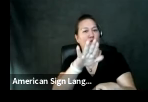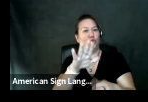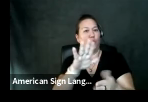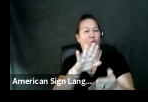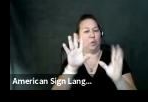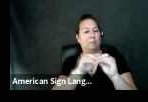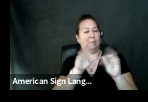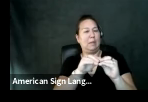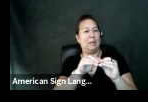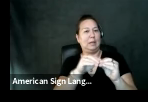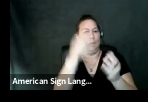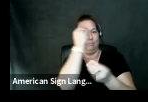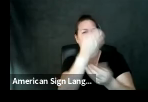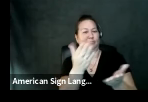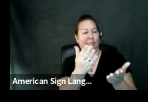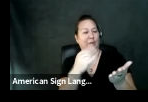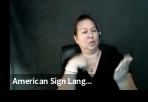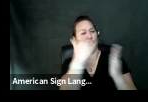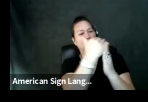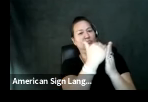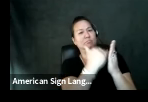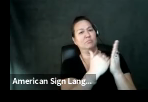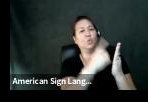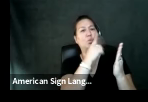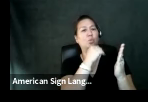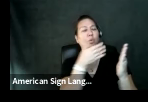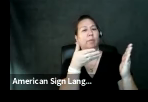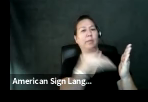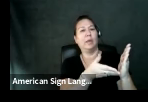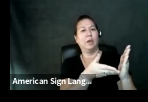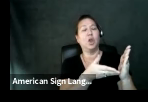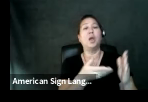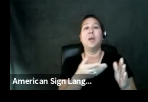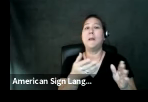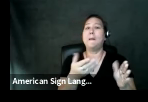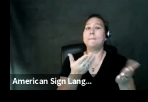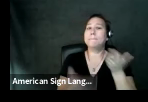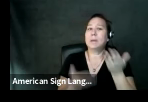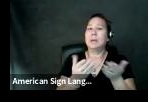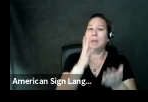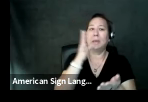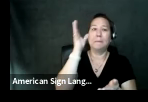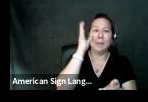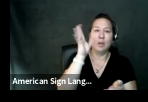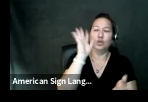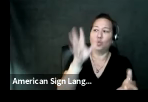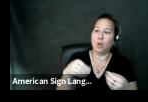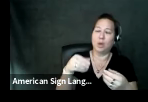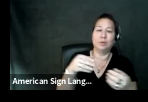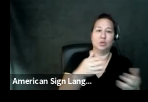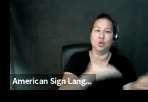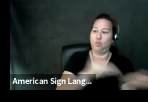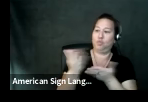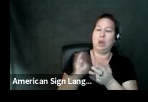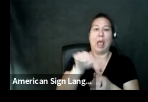parents like to bring additional family members or additional support to the meeting to help them feel a little more comfortable, and we